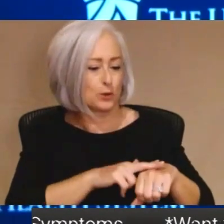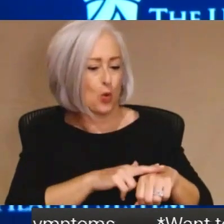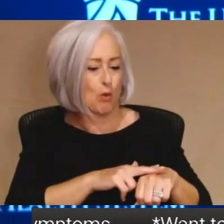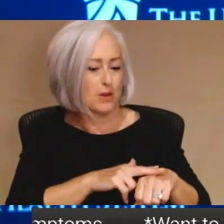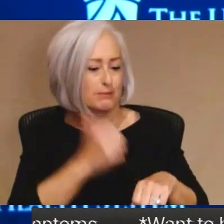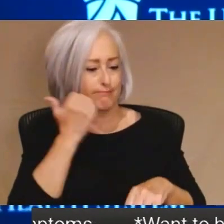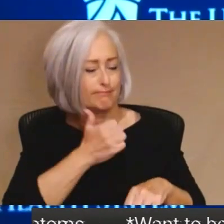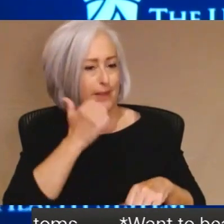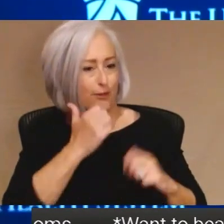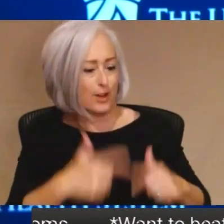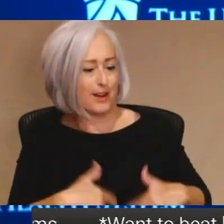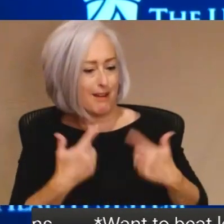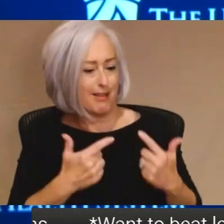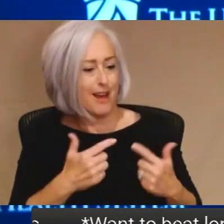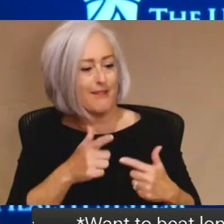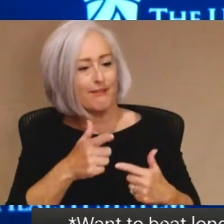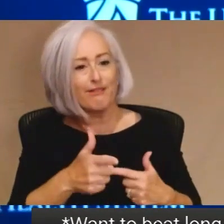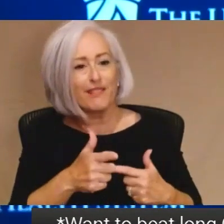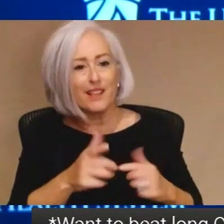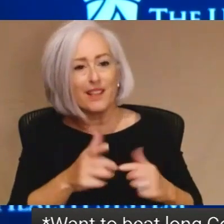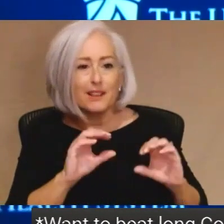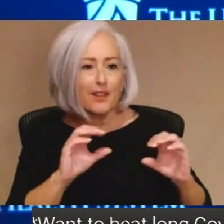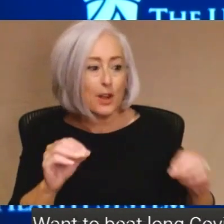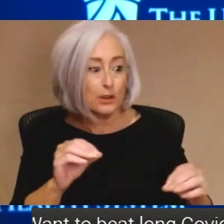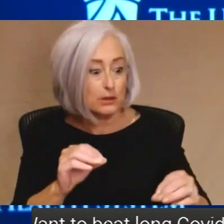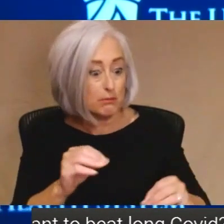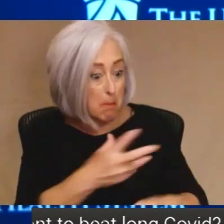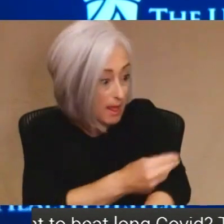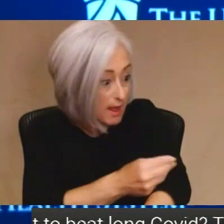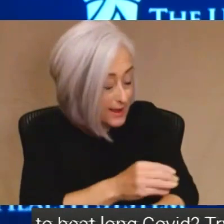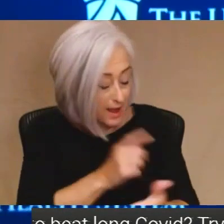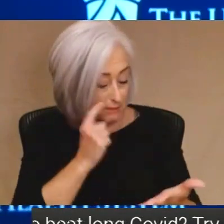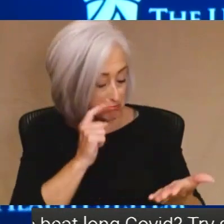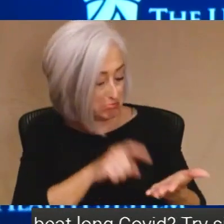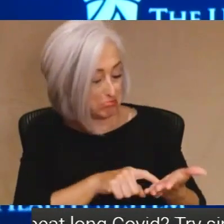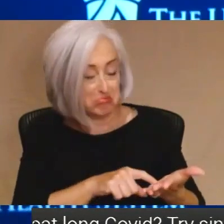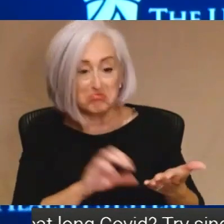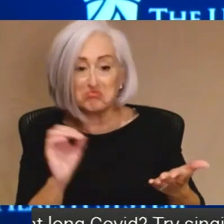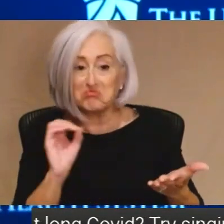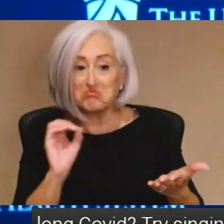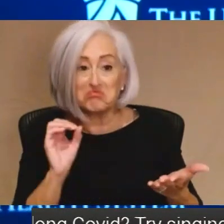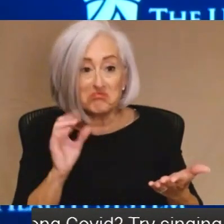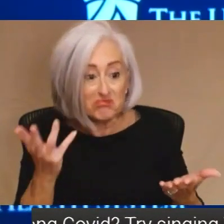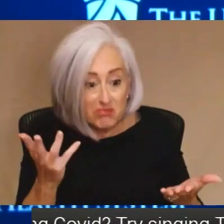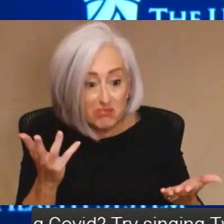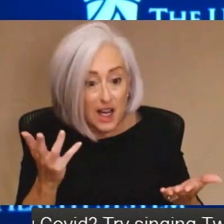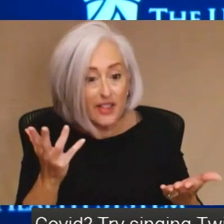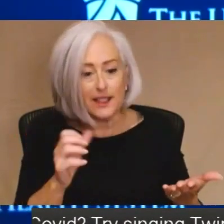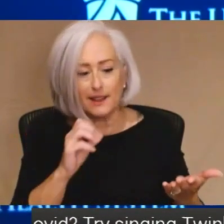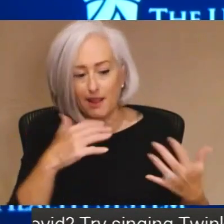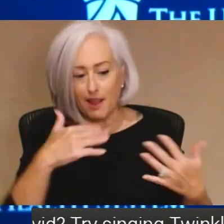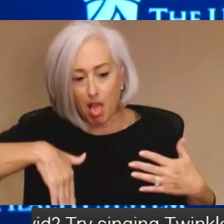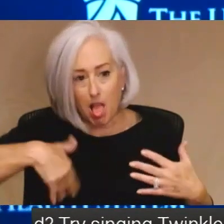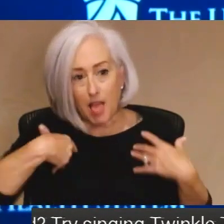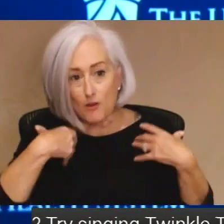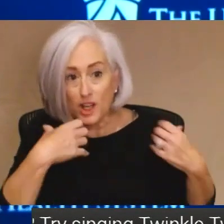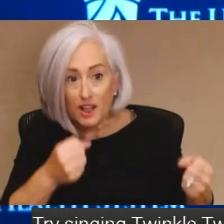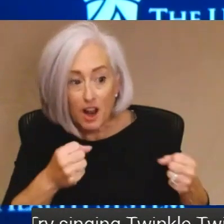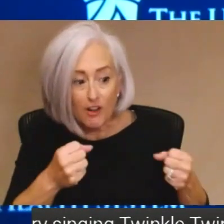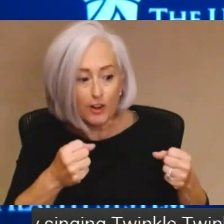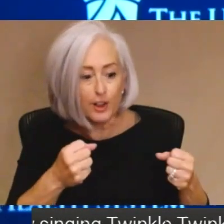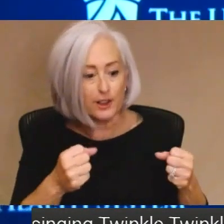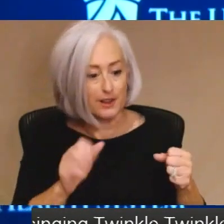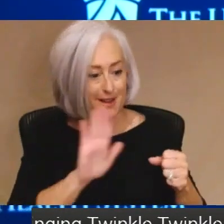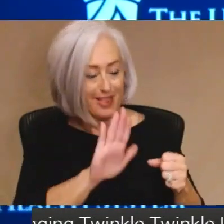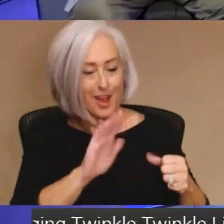do blood tests on them. There's not something that stands out, but they have not recovered, and they're not back to being able to do everything that they were before they got COVID. Does it